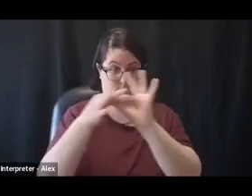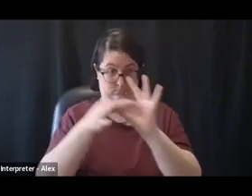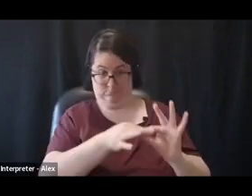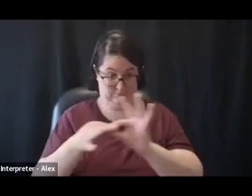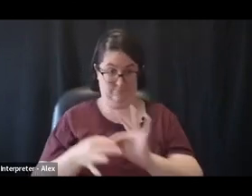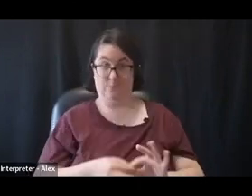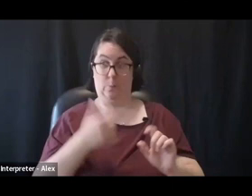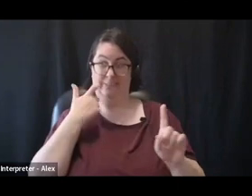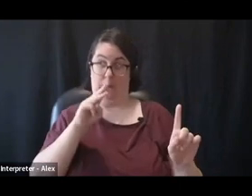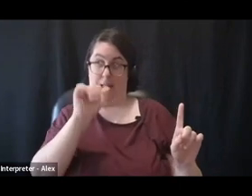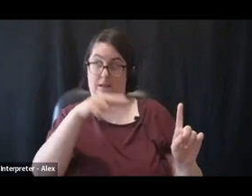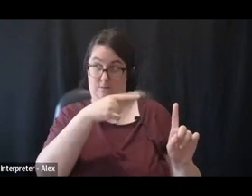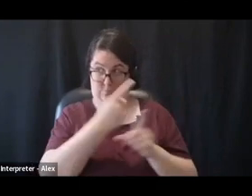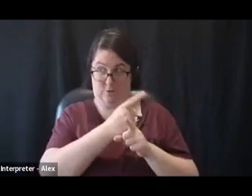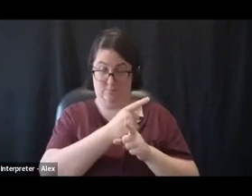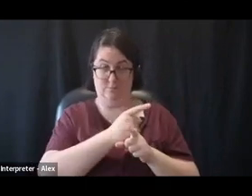talking about?